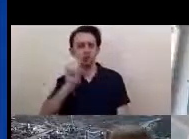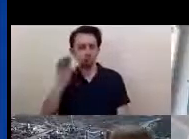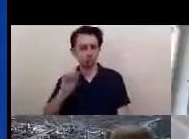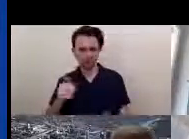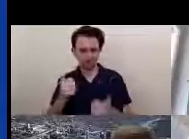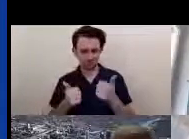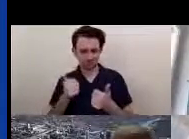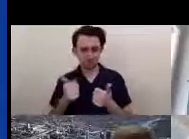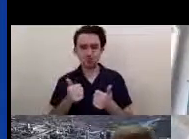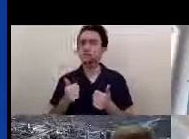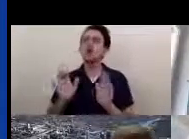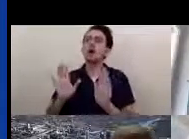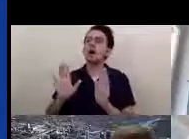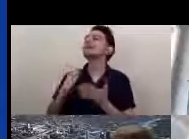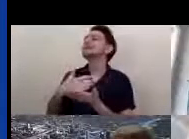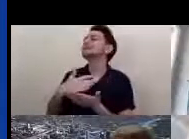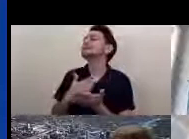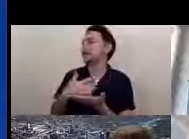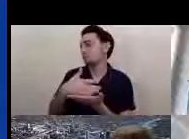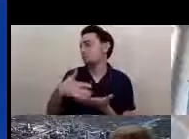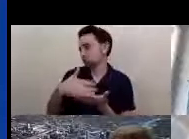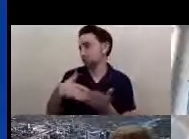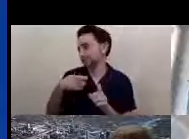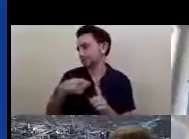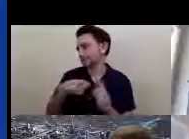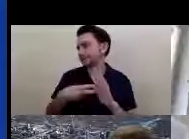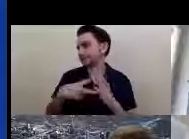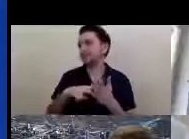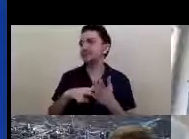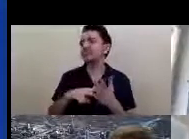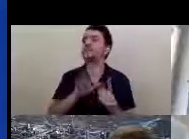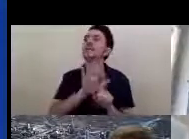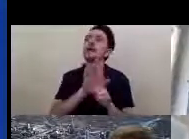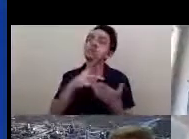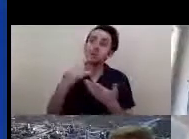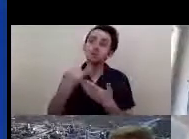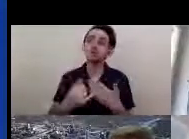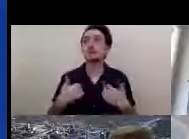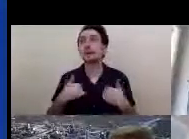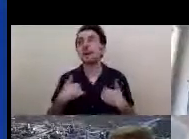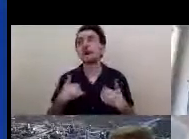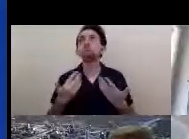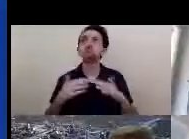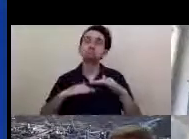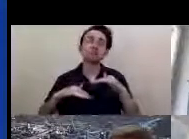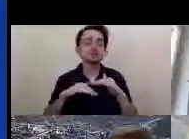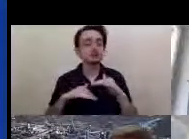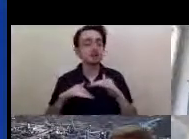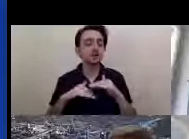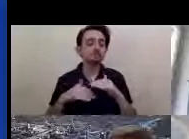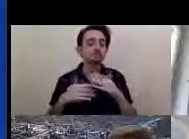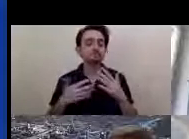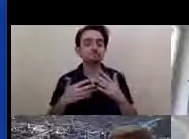It's of the city portion, Rita. It's the city portion of the project. You know, so that it's basically within the